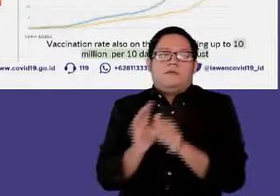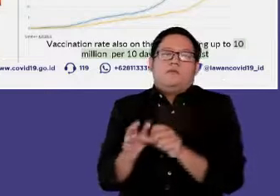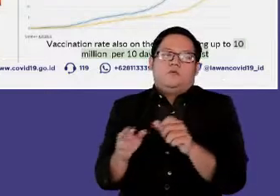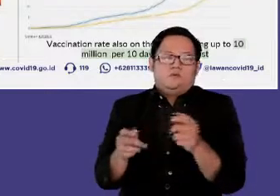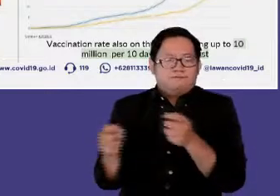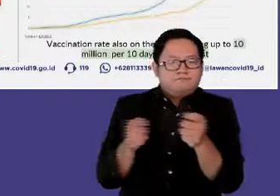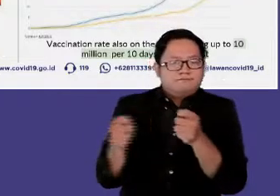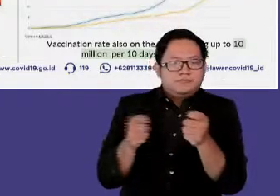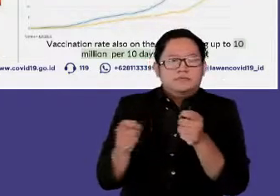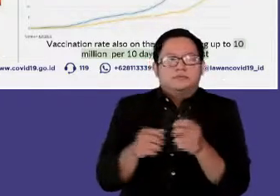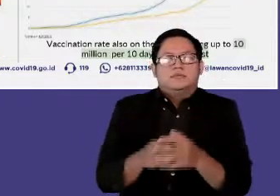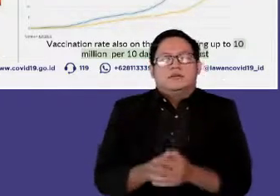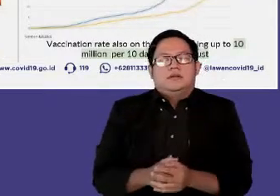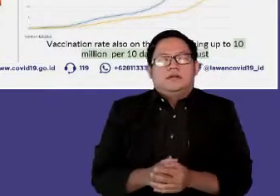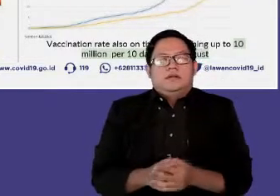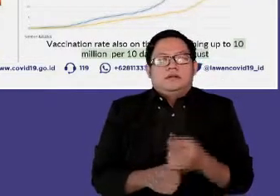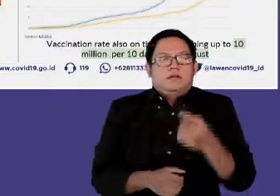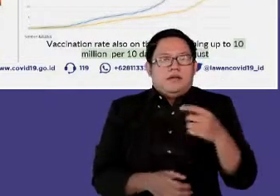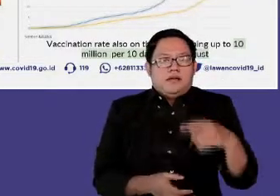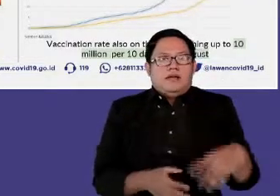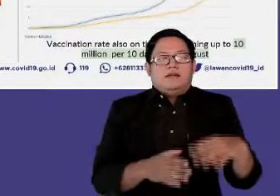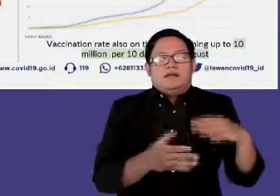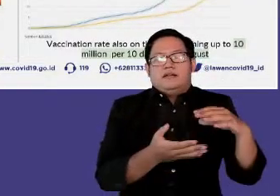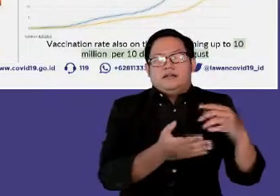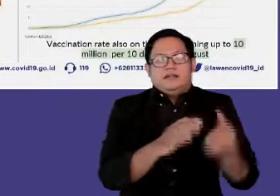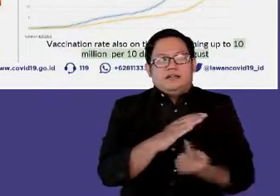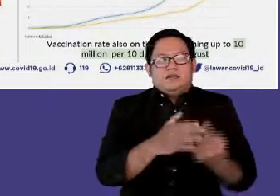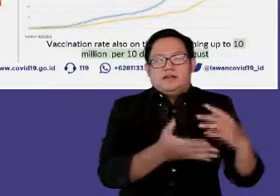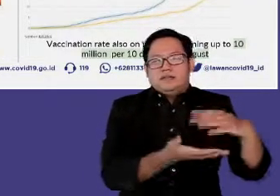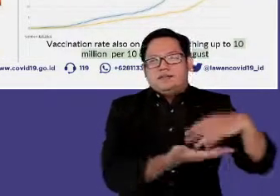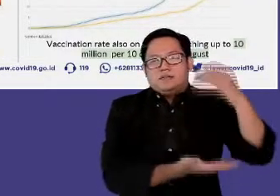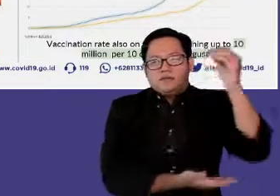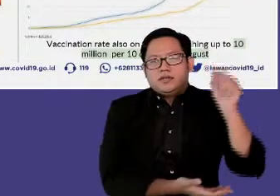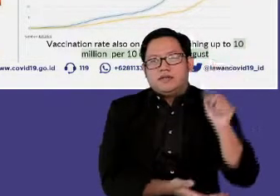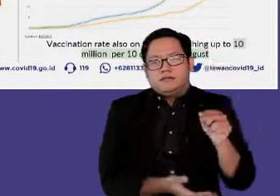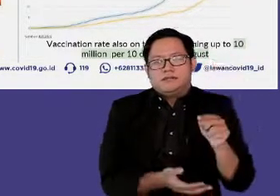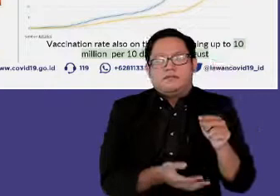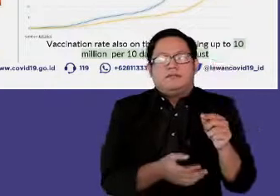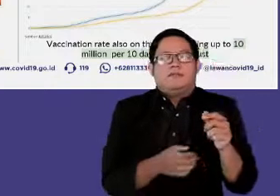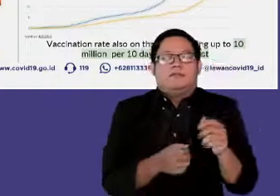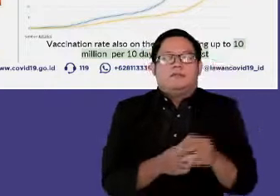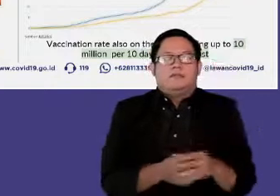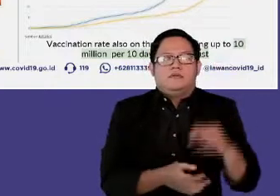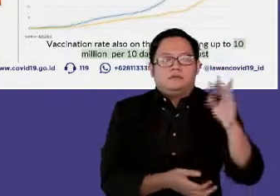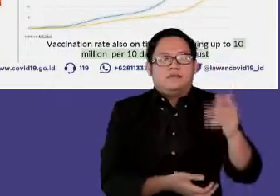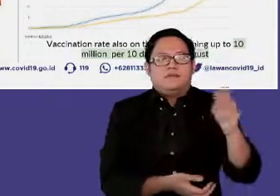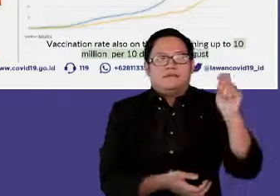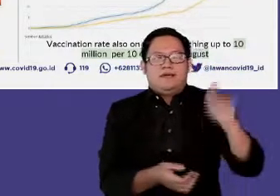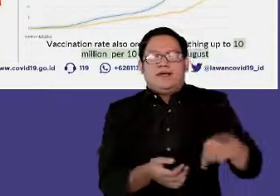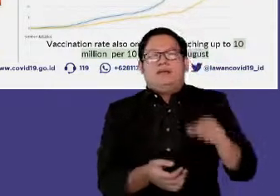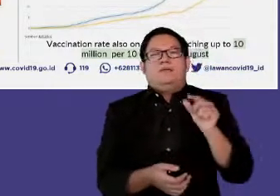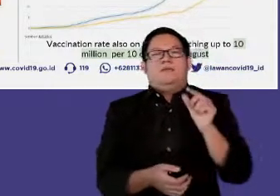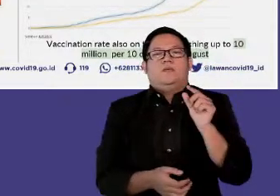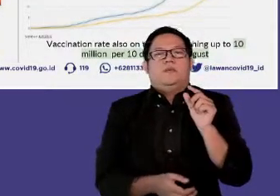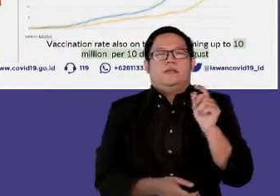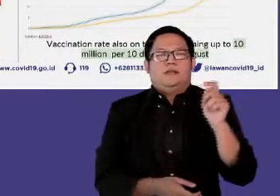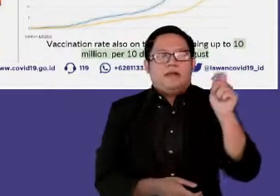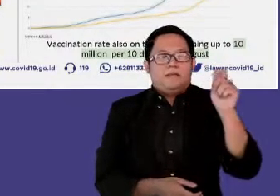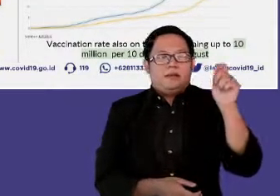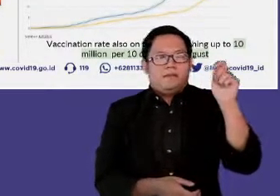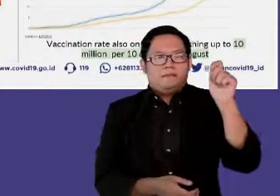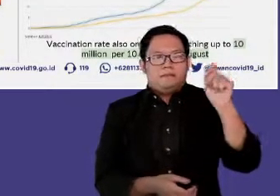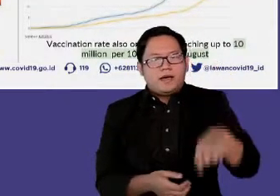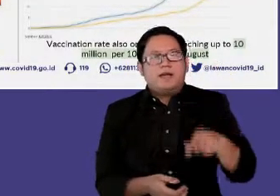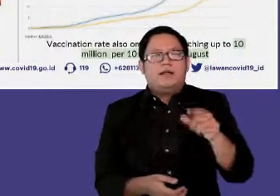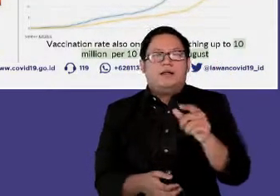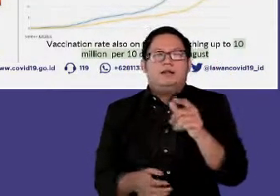Centralized isolations area were also used to reduce the burden on the referral hospitals, of which there